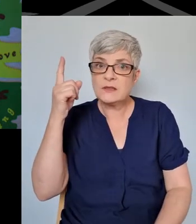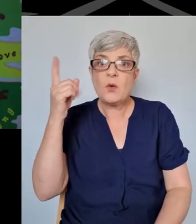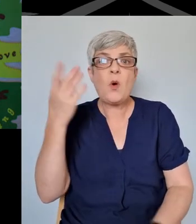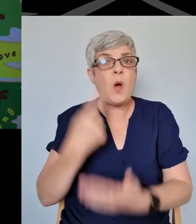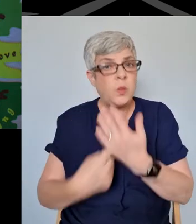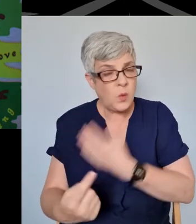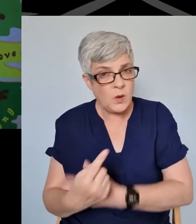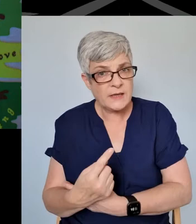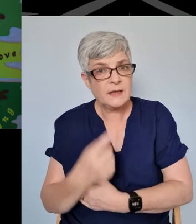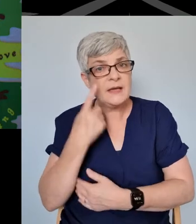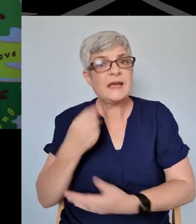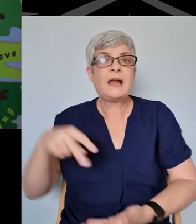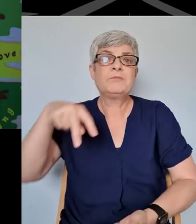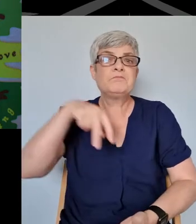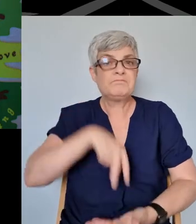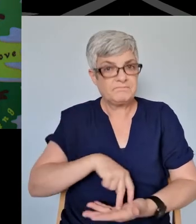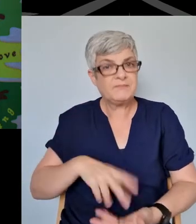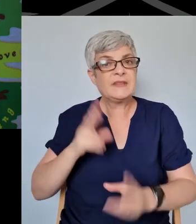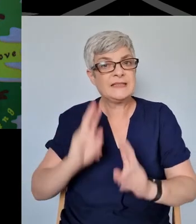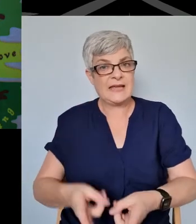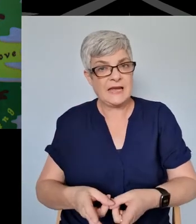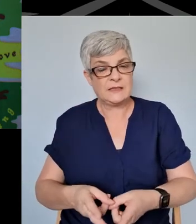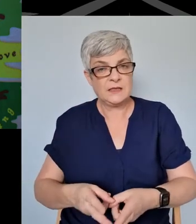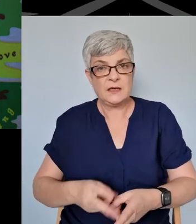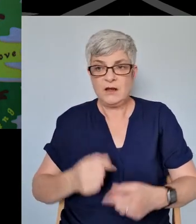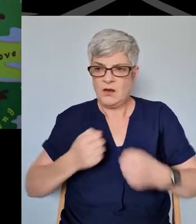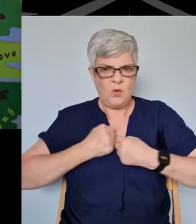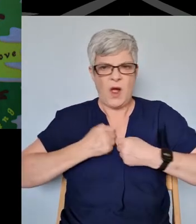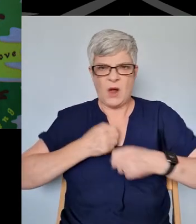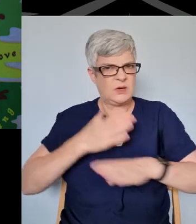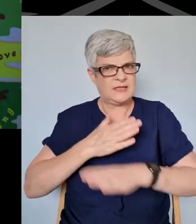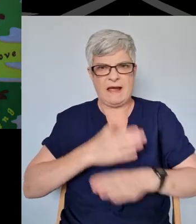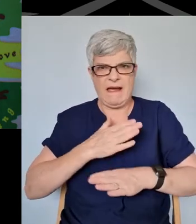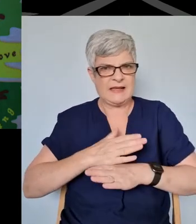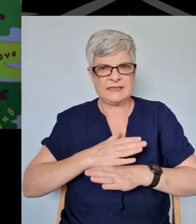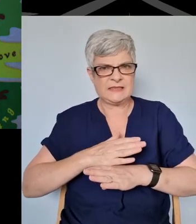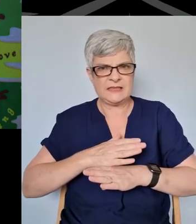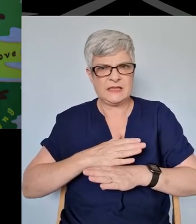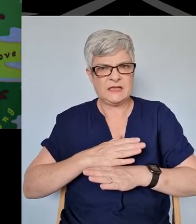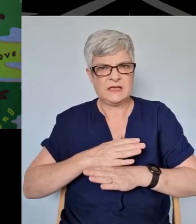Our task is not to make the dead live. Our task is to share and show